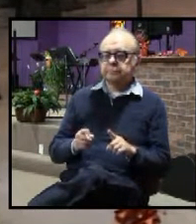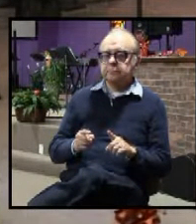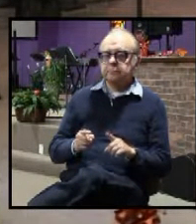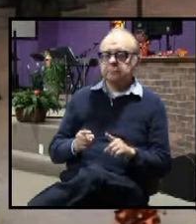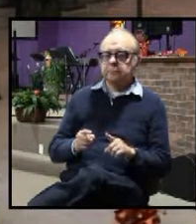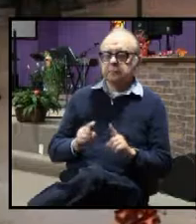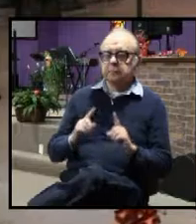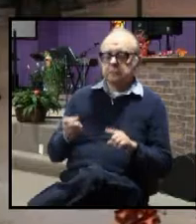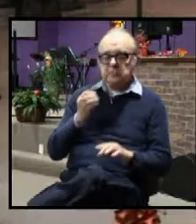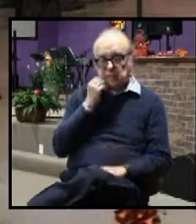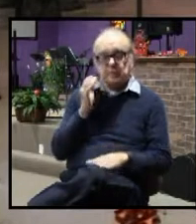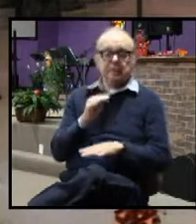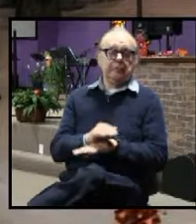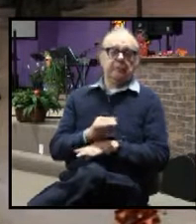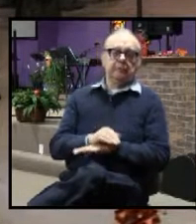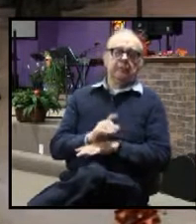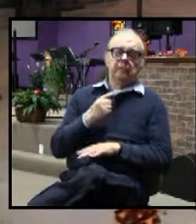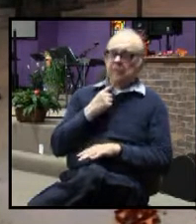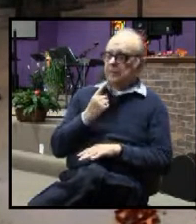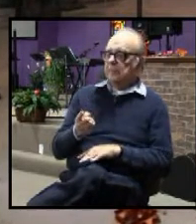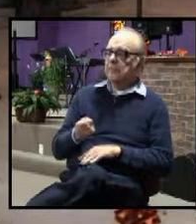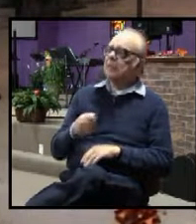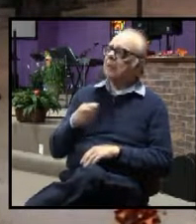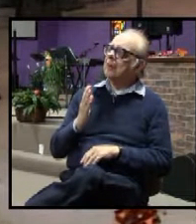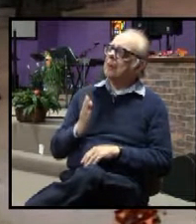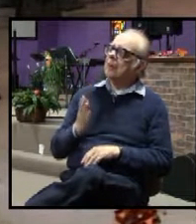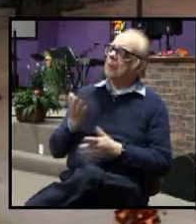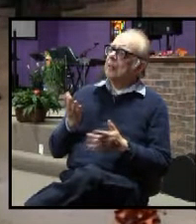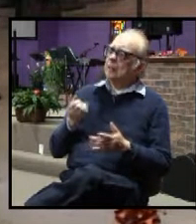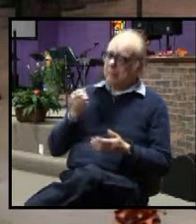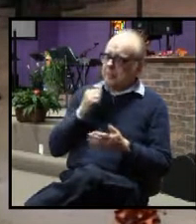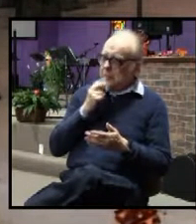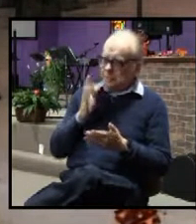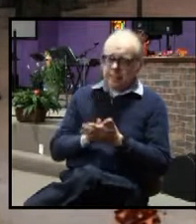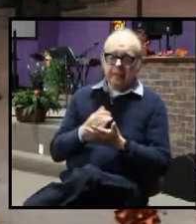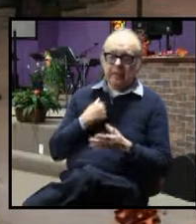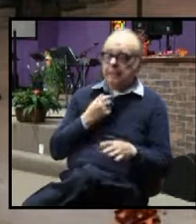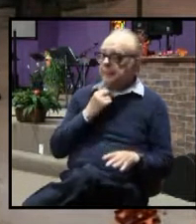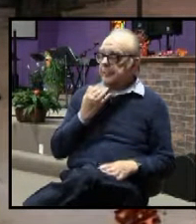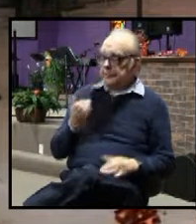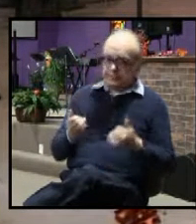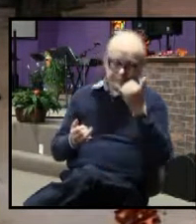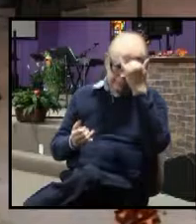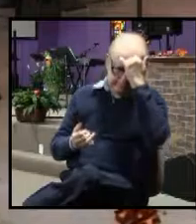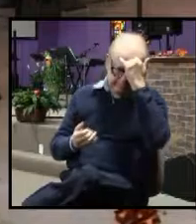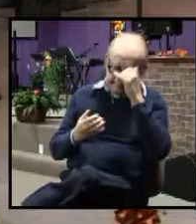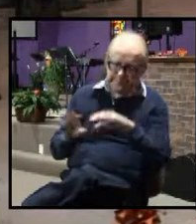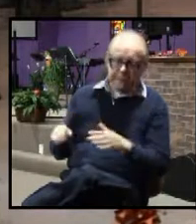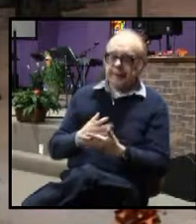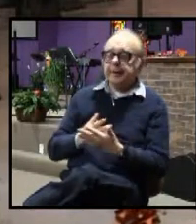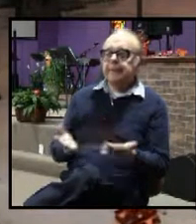when you go home at night and you're going to say, God, you won't believe what stupid thing I just did.